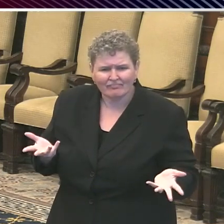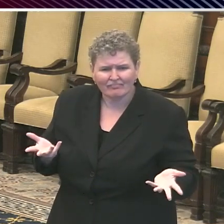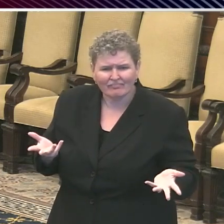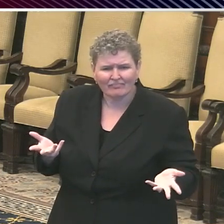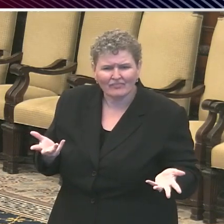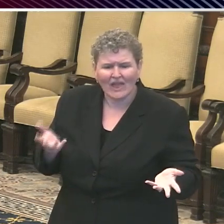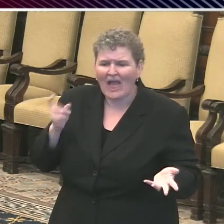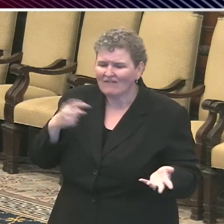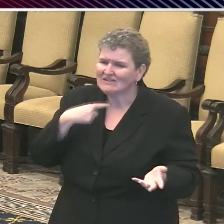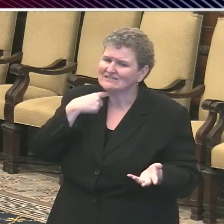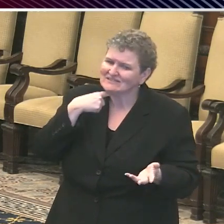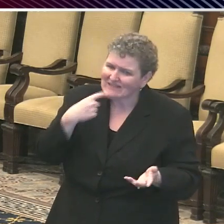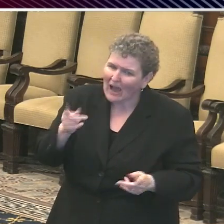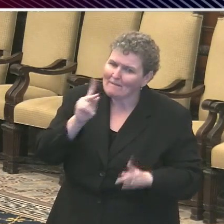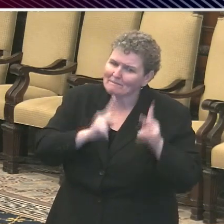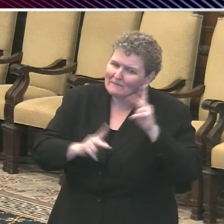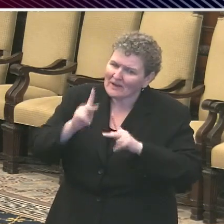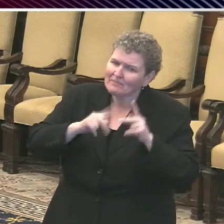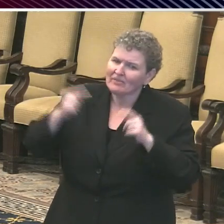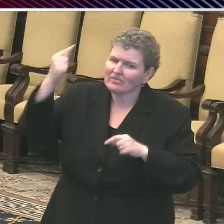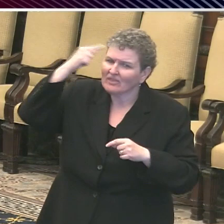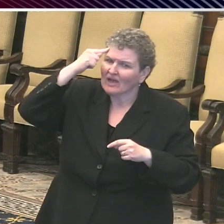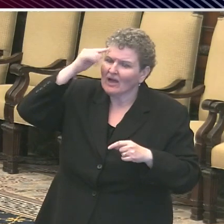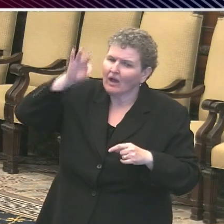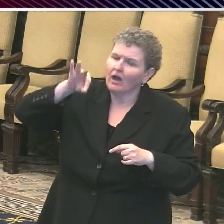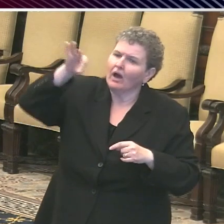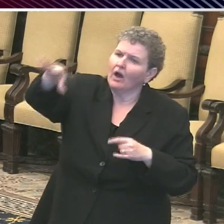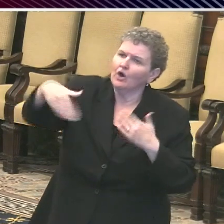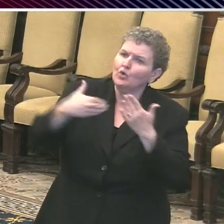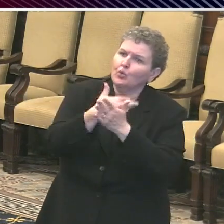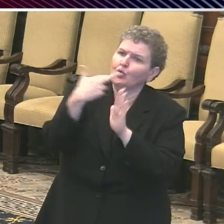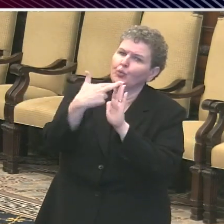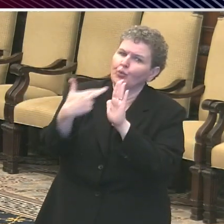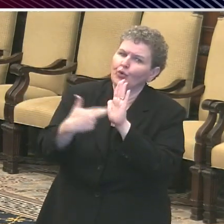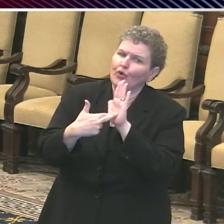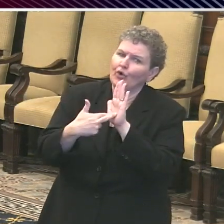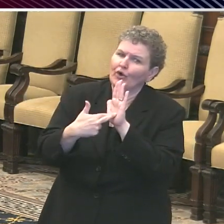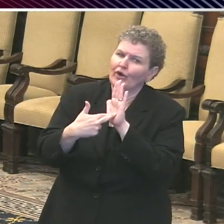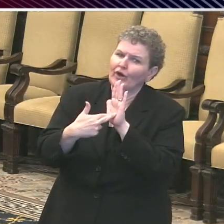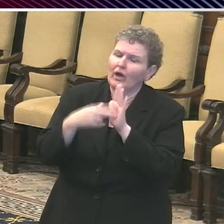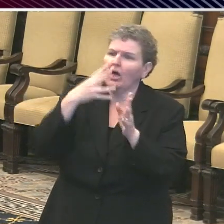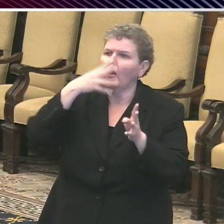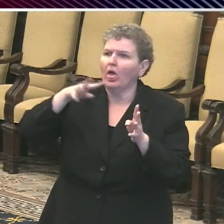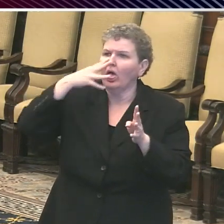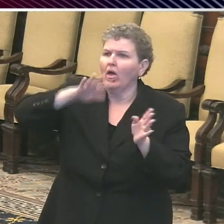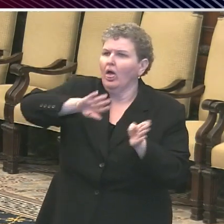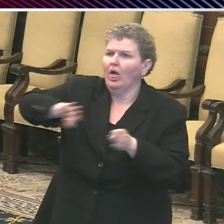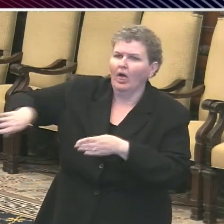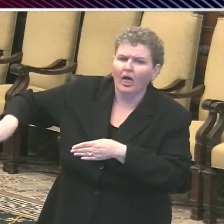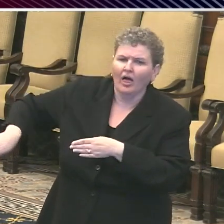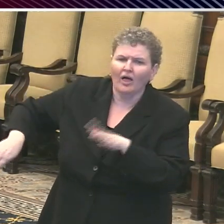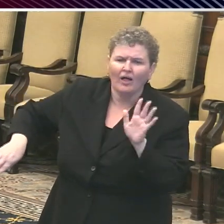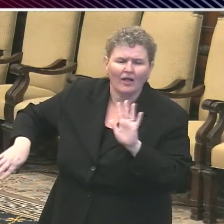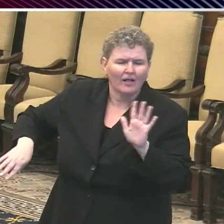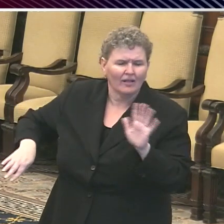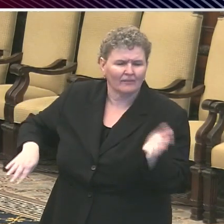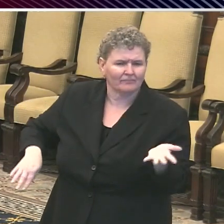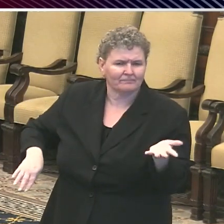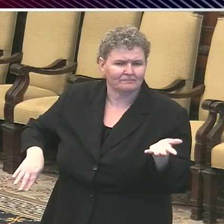thinking off the top of our heads here, or we're not thinking about something that has nothing to actually do with public health?